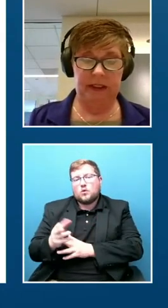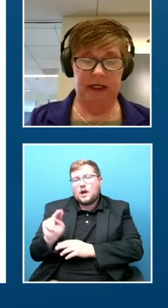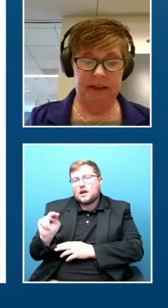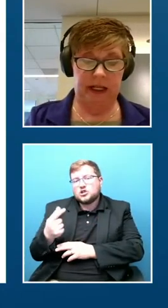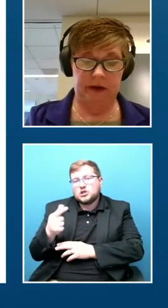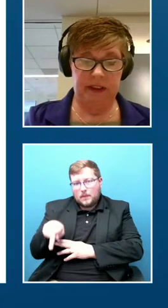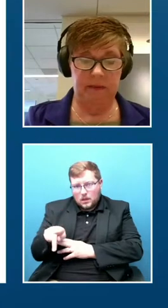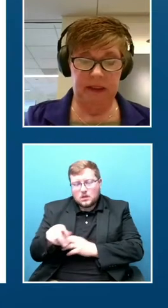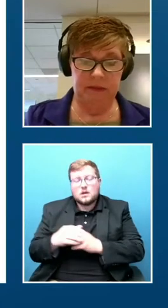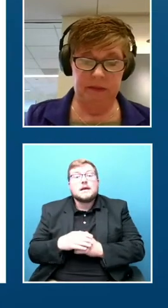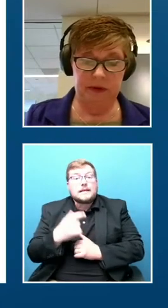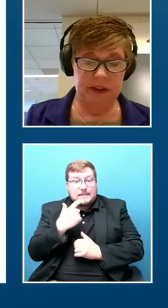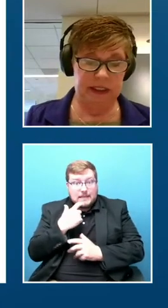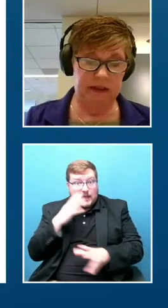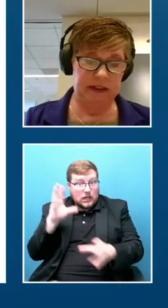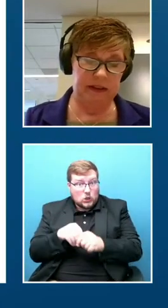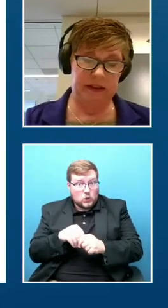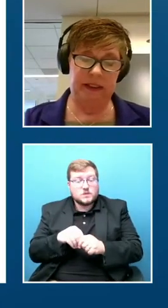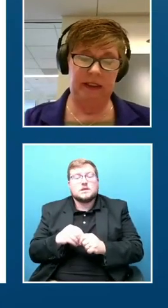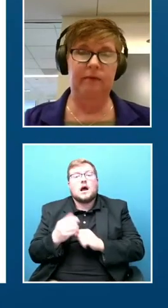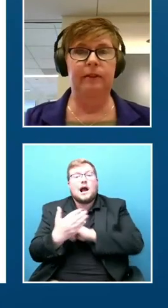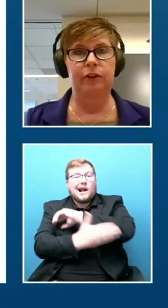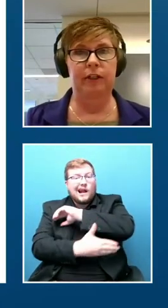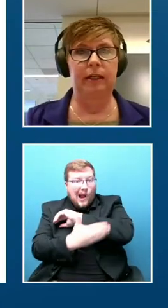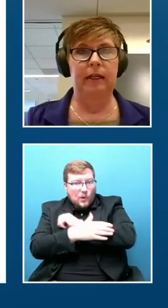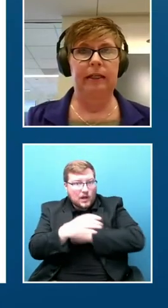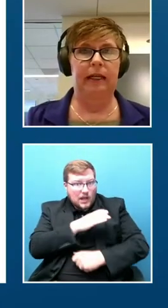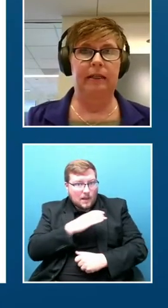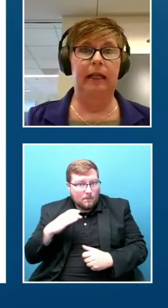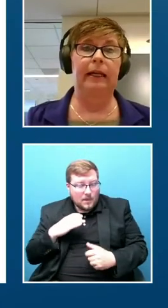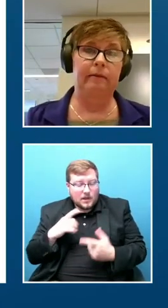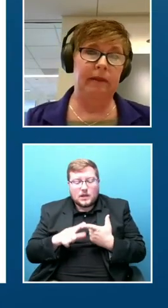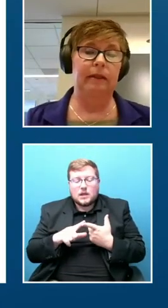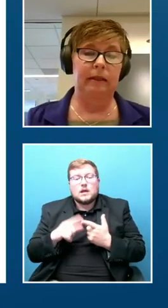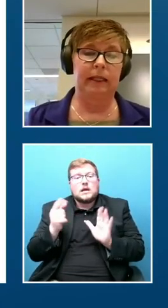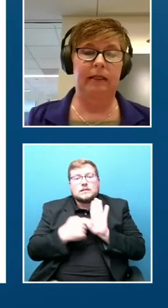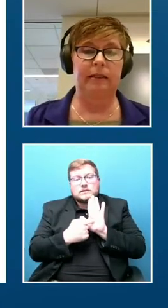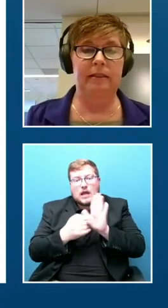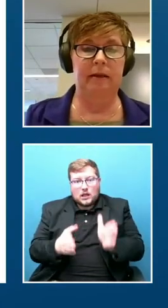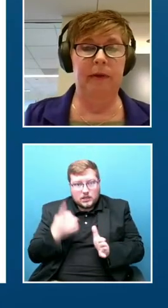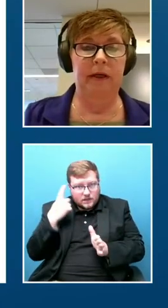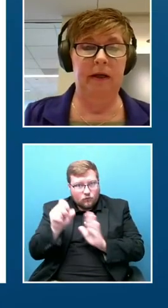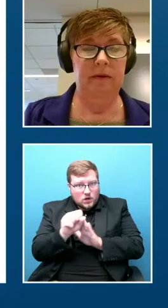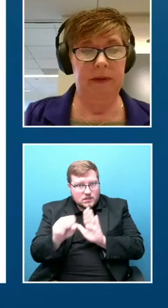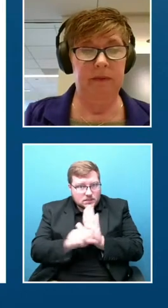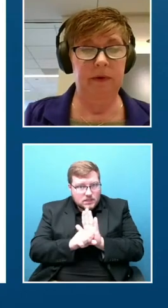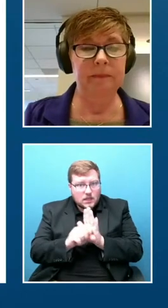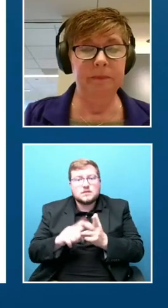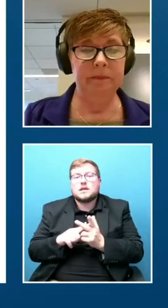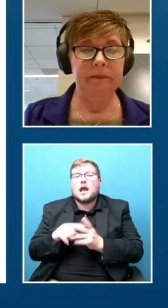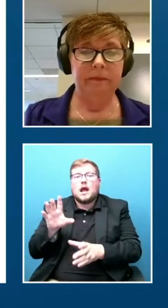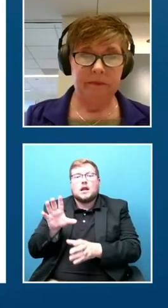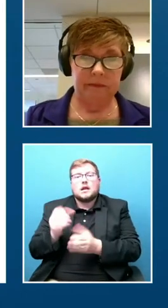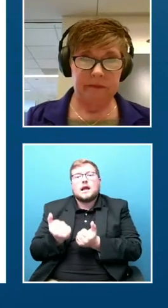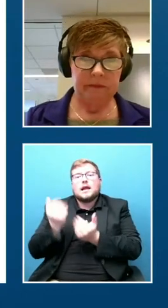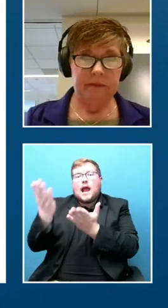listserv contains county committee members, delegates to the state convention, and candidates, among other people.